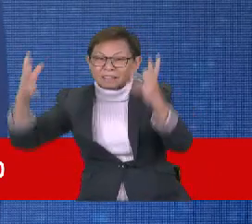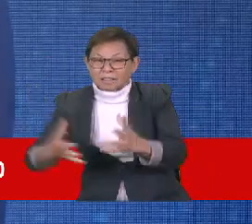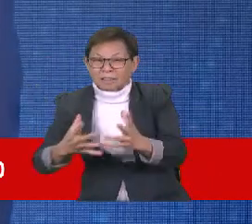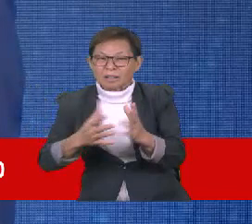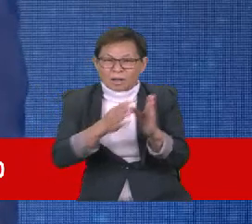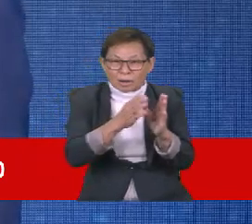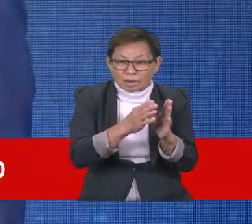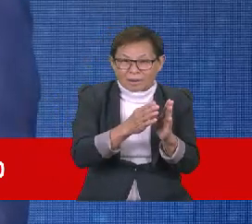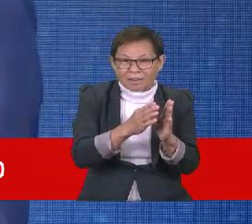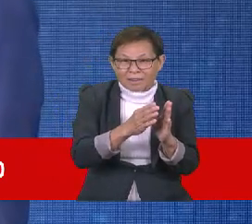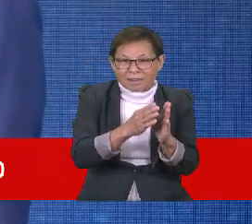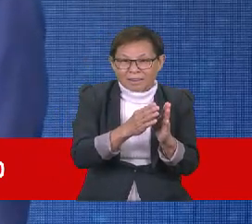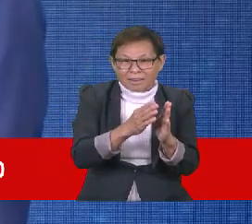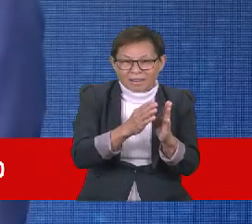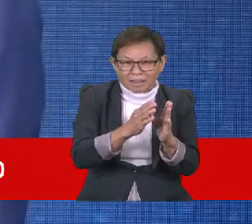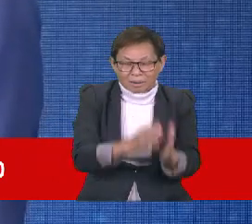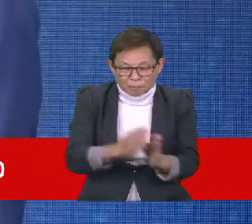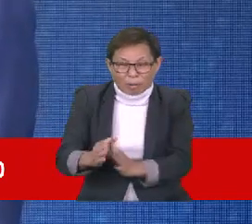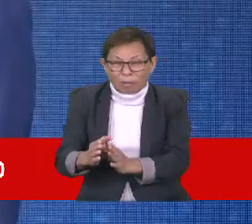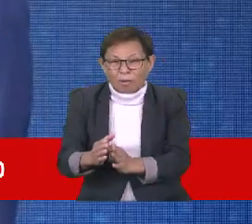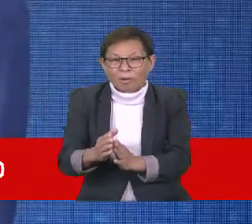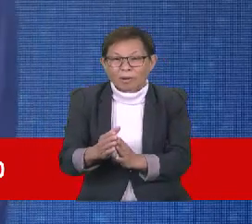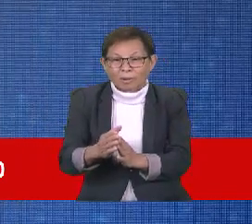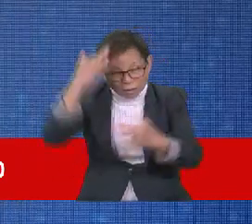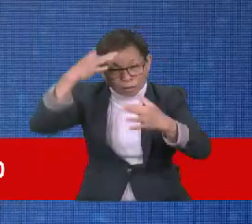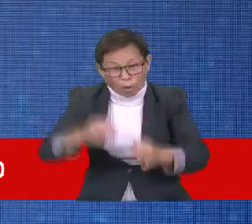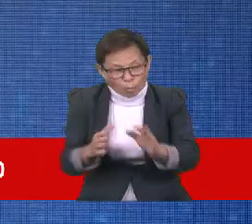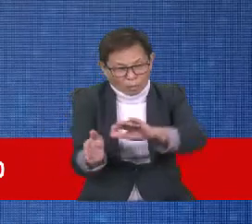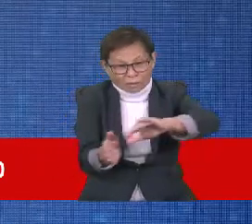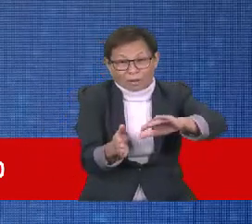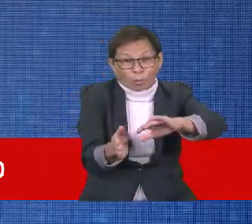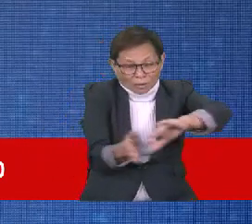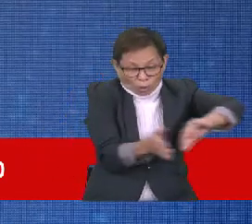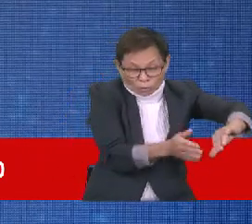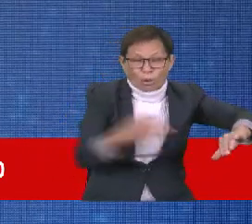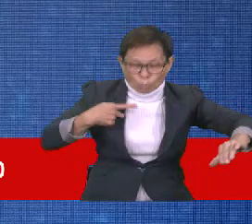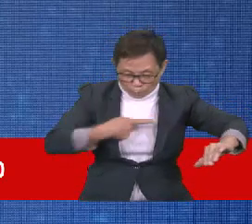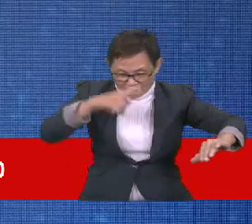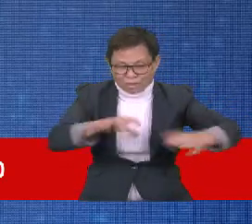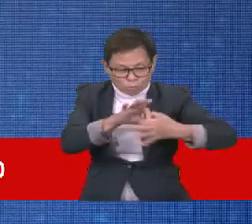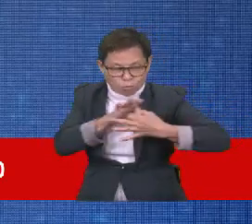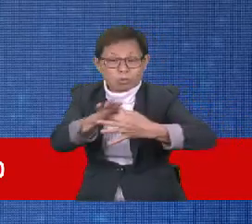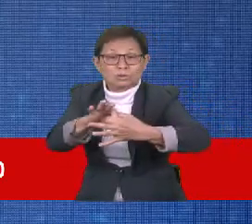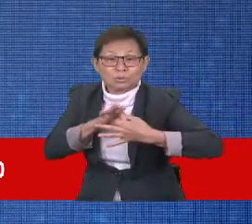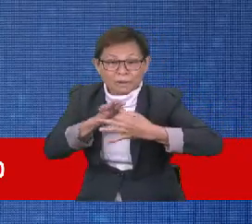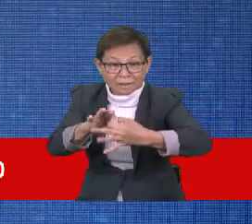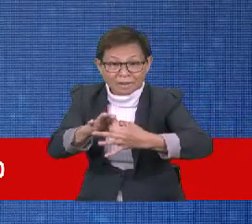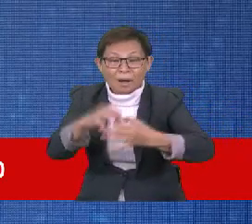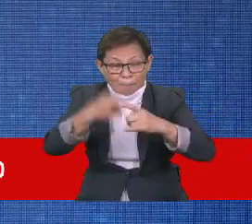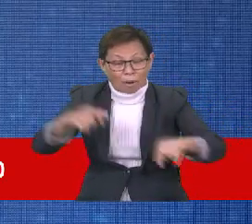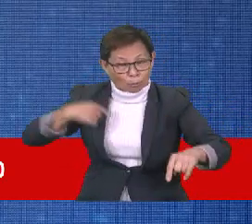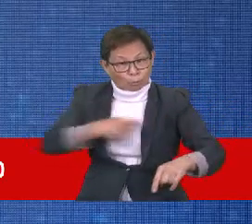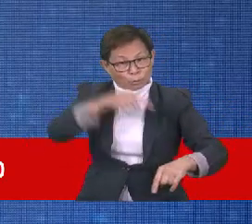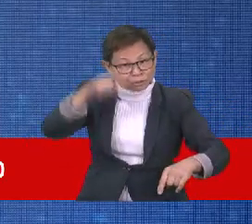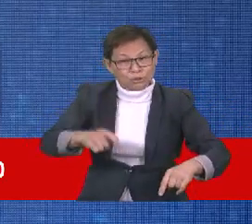and determined by one corner of the earth. We will have to work with them, but we should